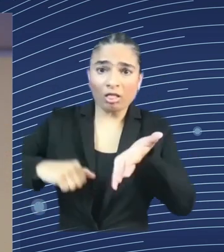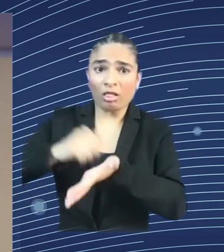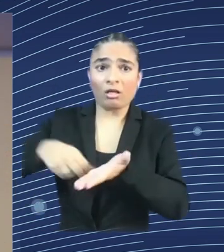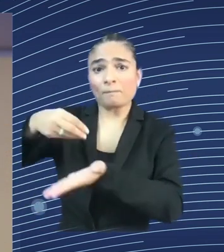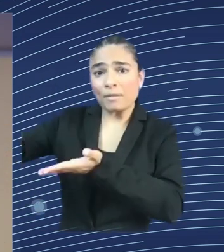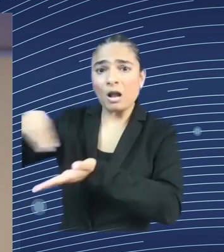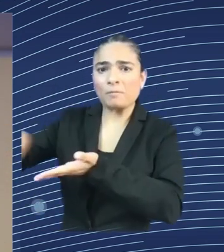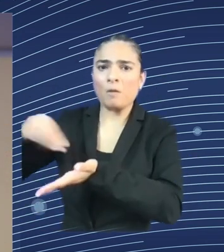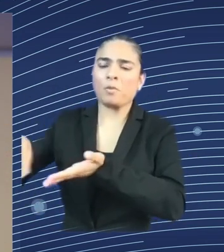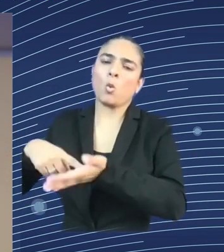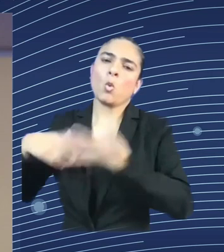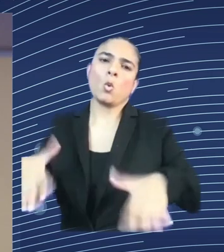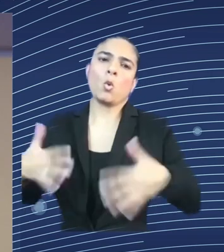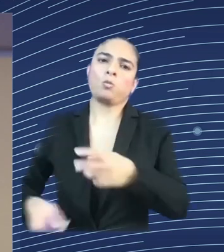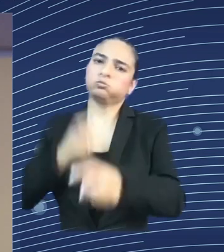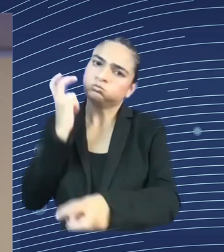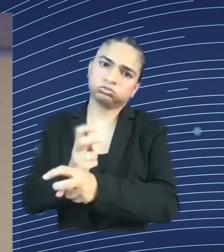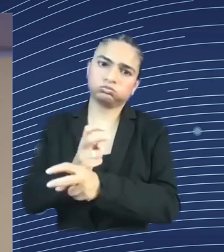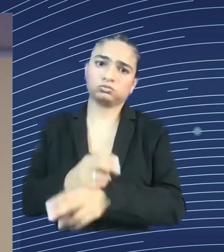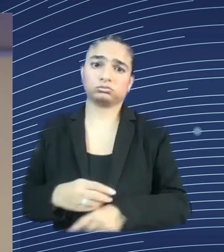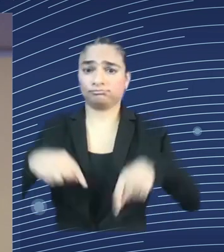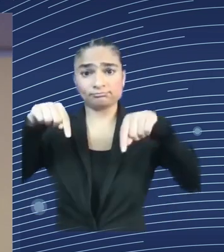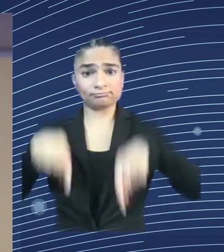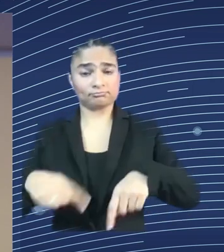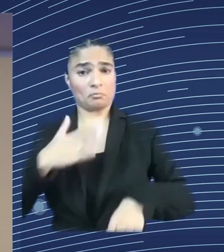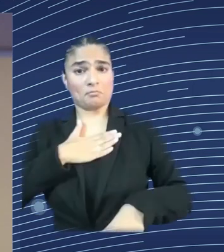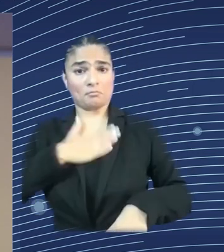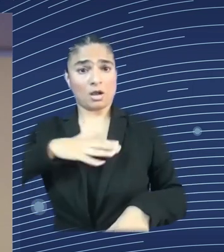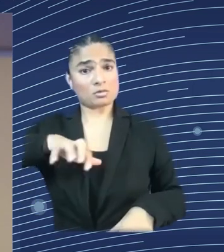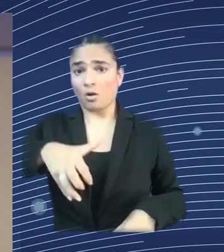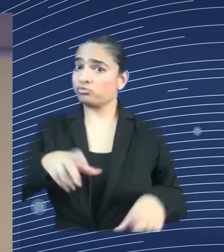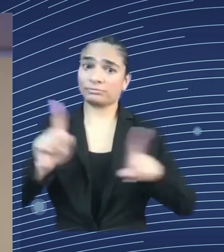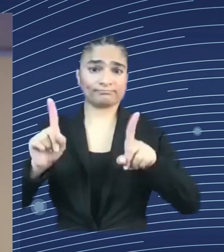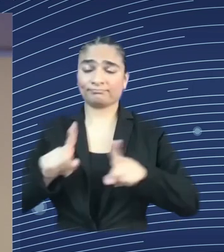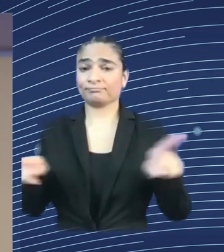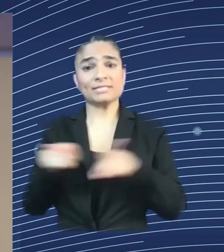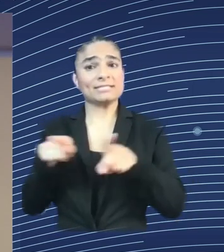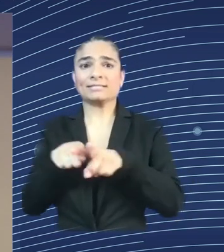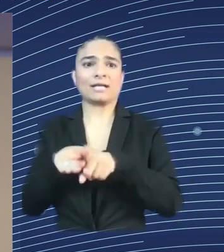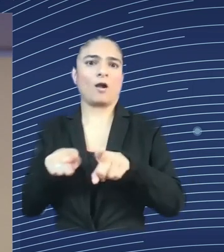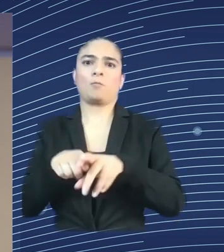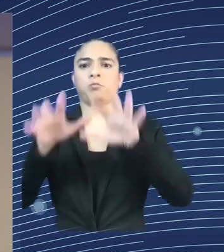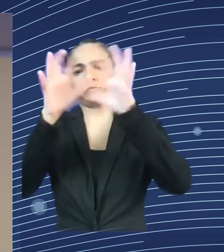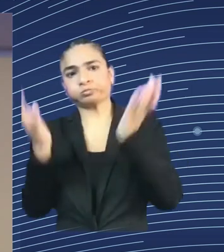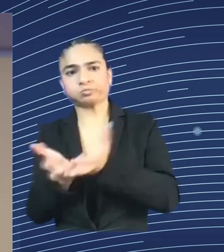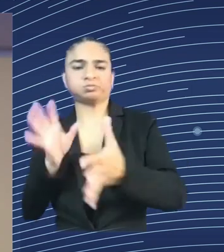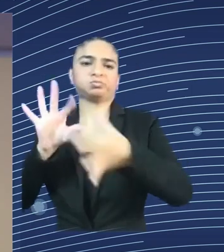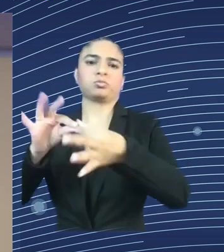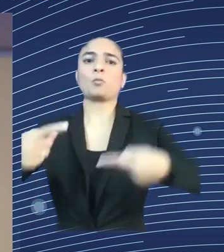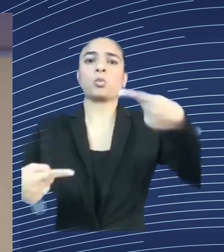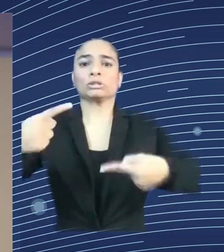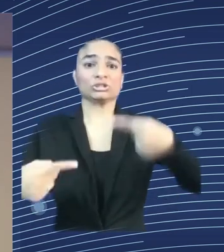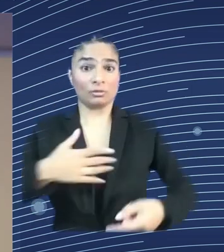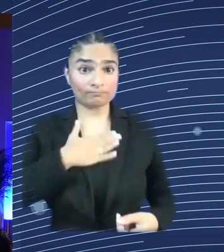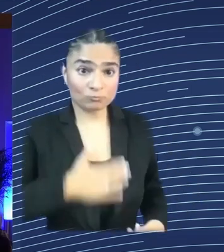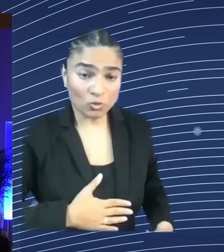with political willingness or not. This is more, yes, historical and so on. Yeah. Right. You actually tackled my